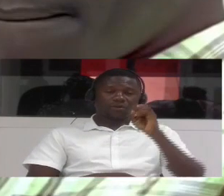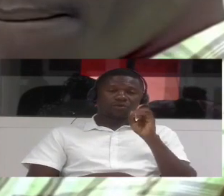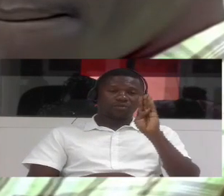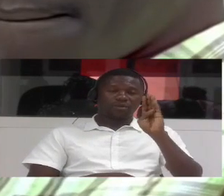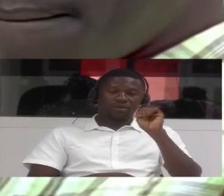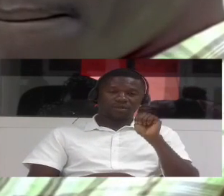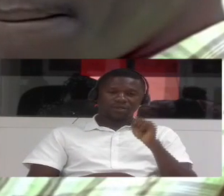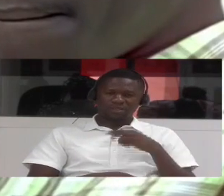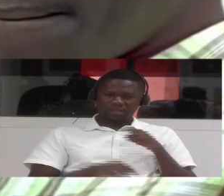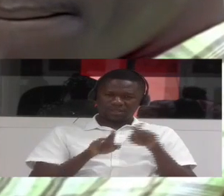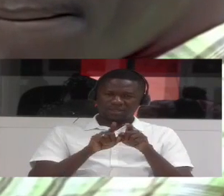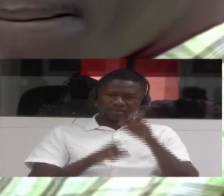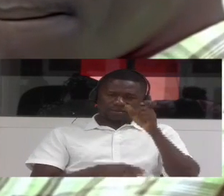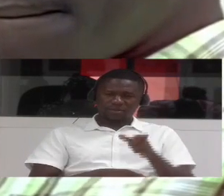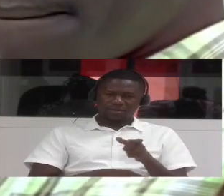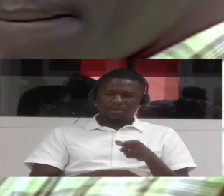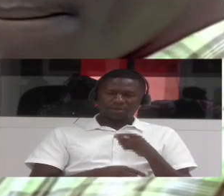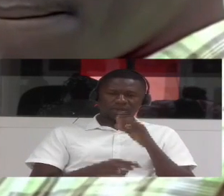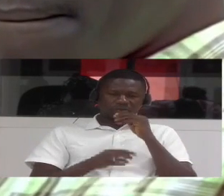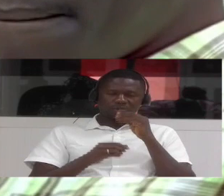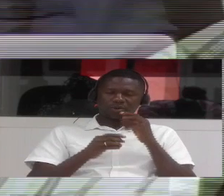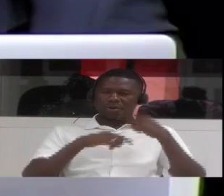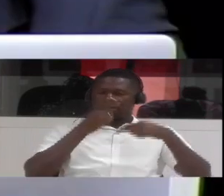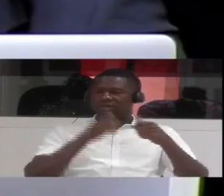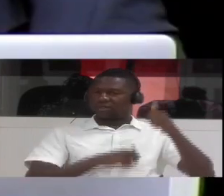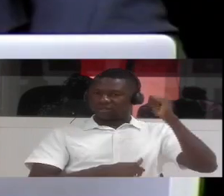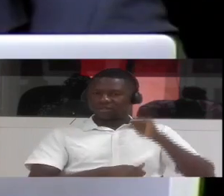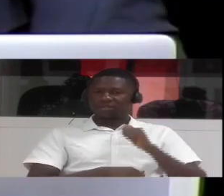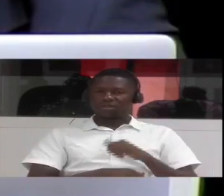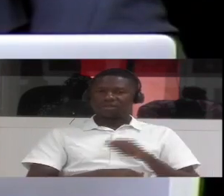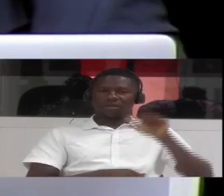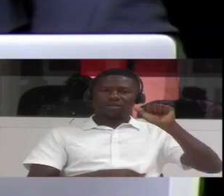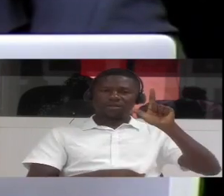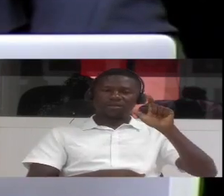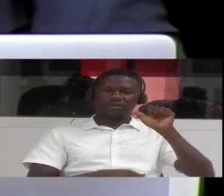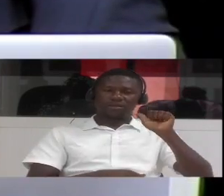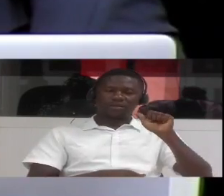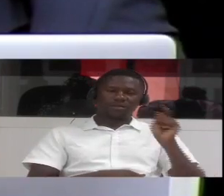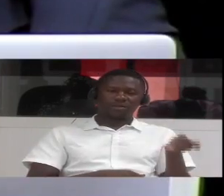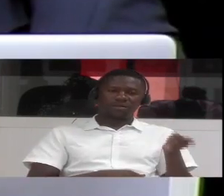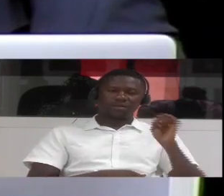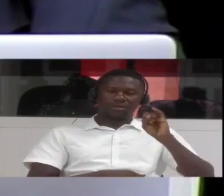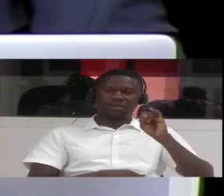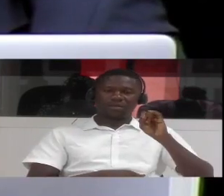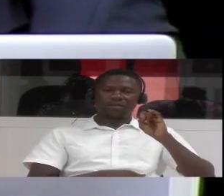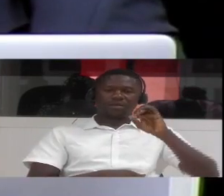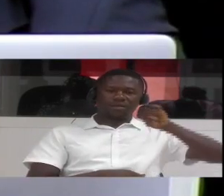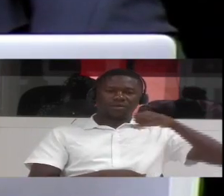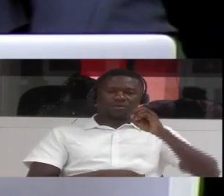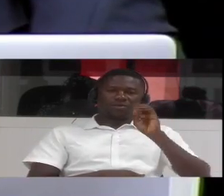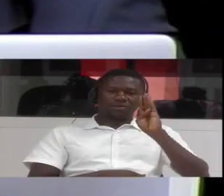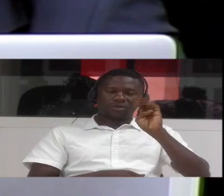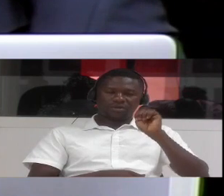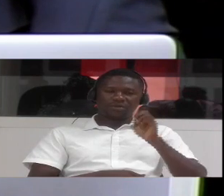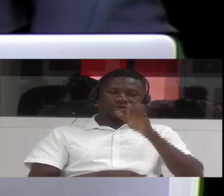is it the same person? The same person we spoke about yesterday. Yes, mm-hmm. Alhaji Job mm-hmm. of the Daily Observer. Mm-hmm.